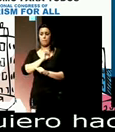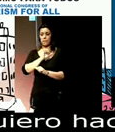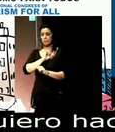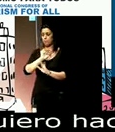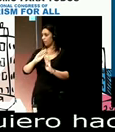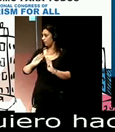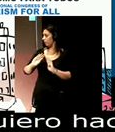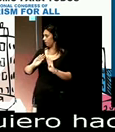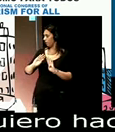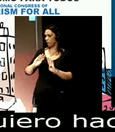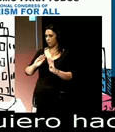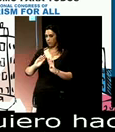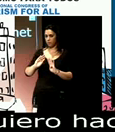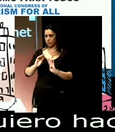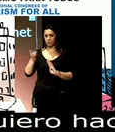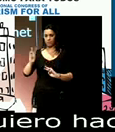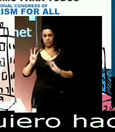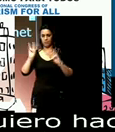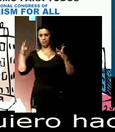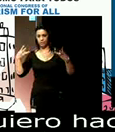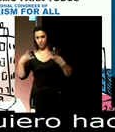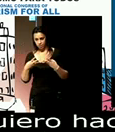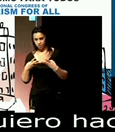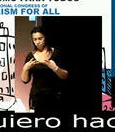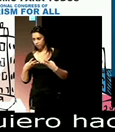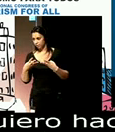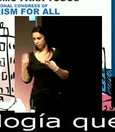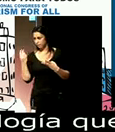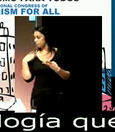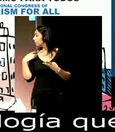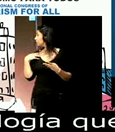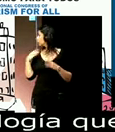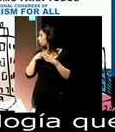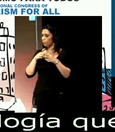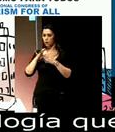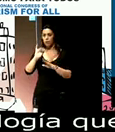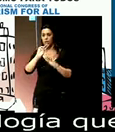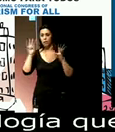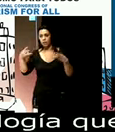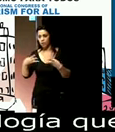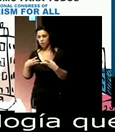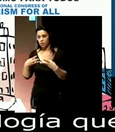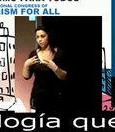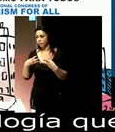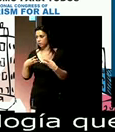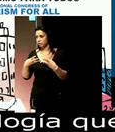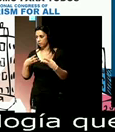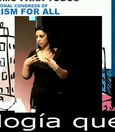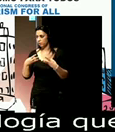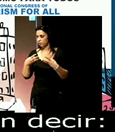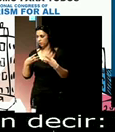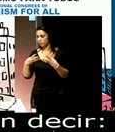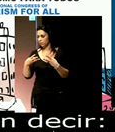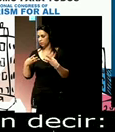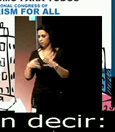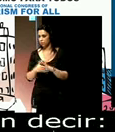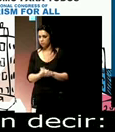the intranet on that ship, and so therefore that's possible to bring into life.